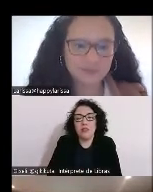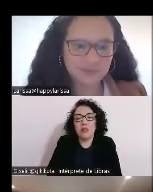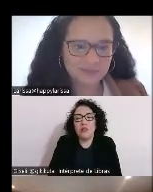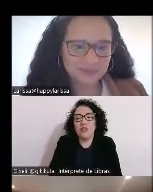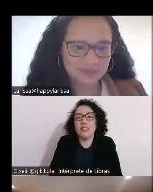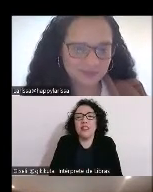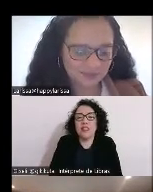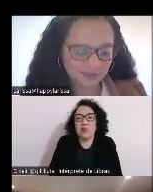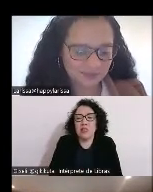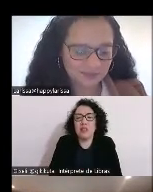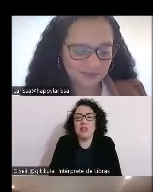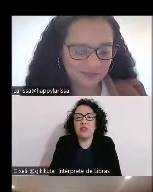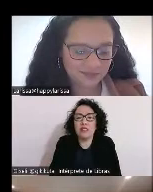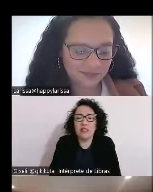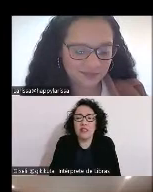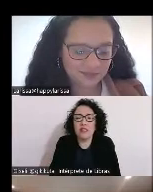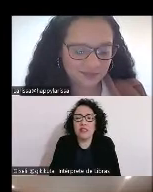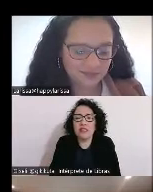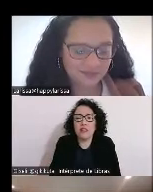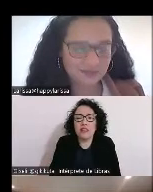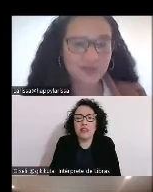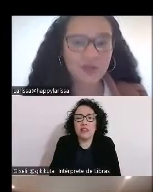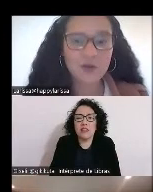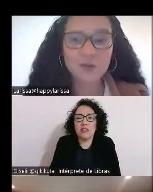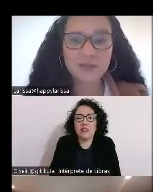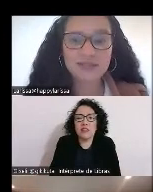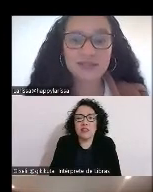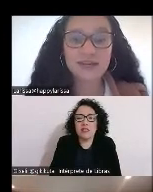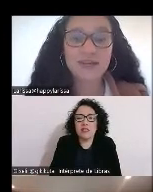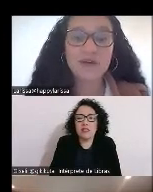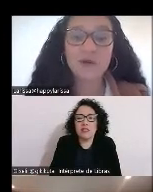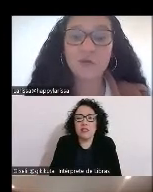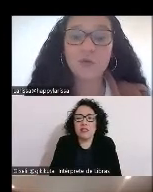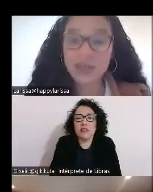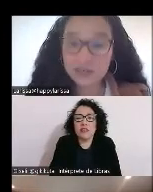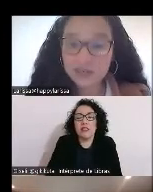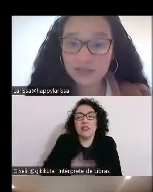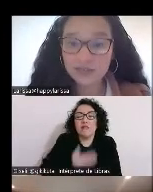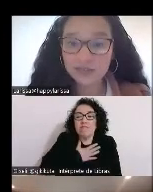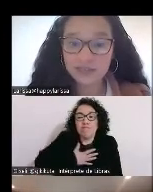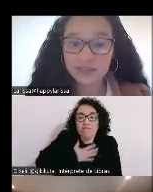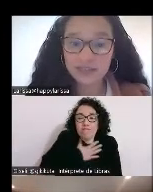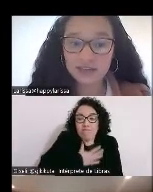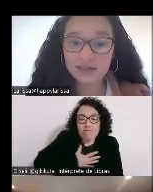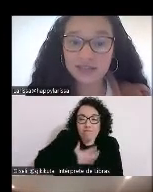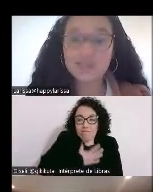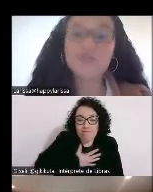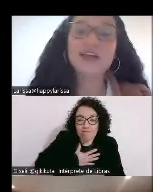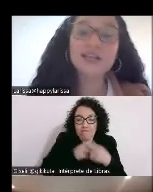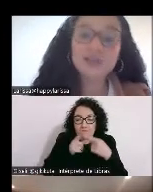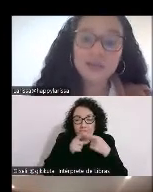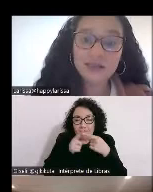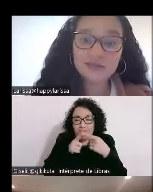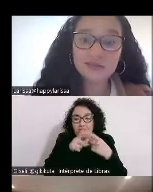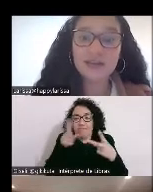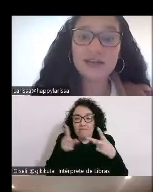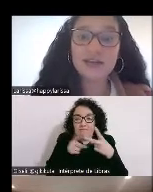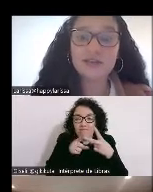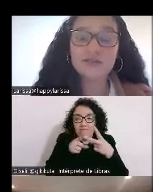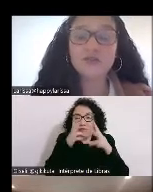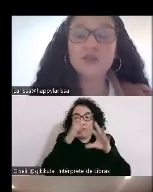to enthusiasm for learning. O prazer leva o engajamento na sala de aula e o